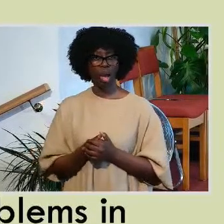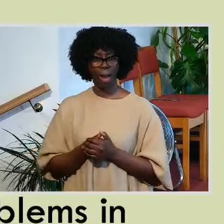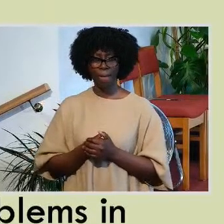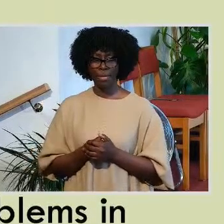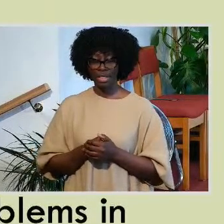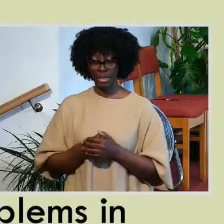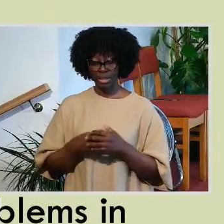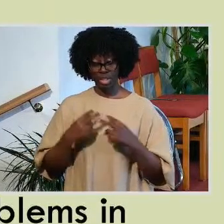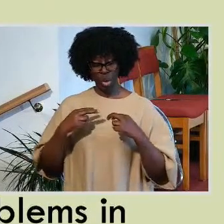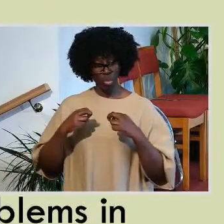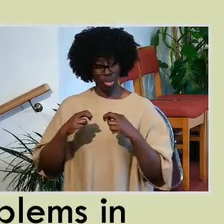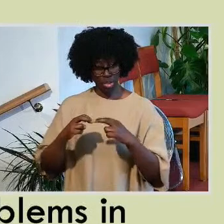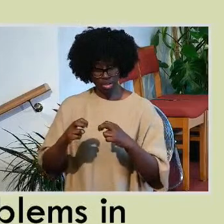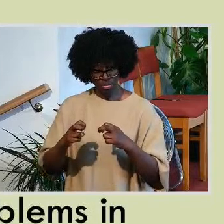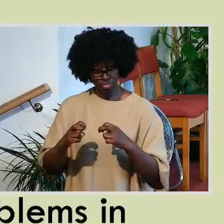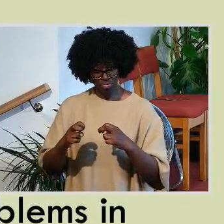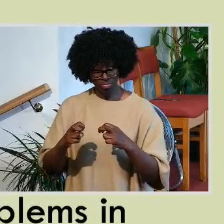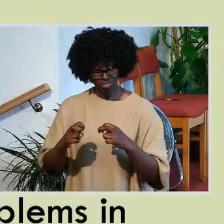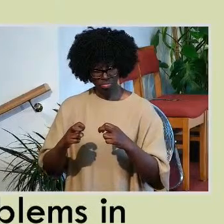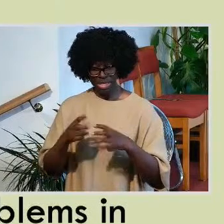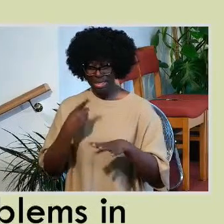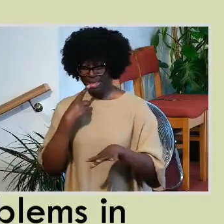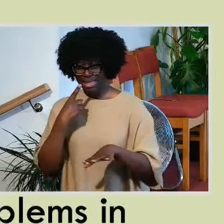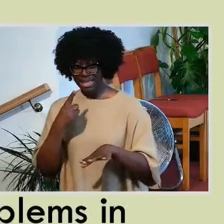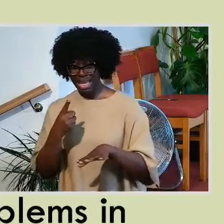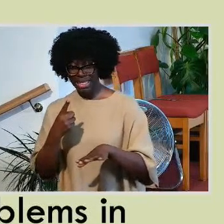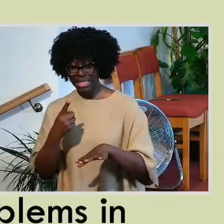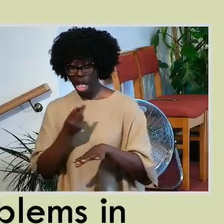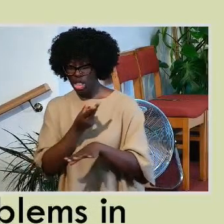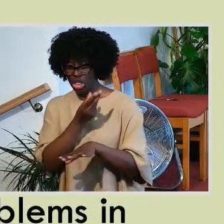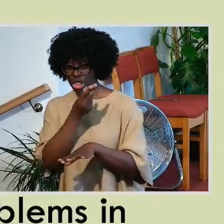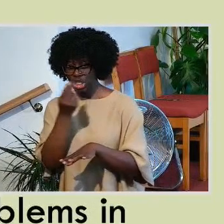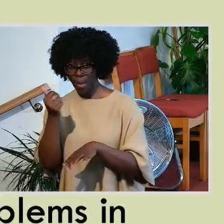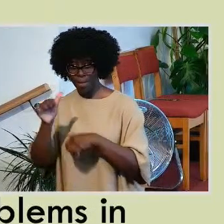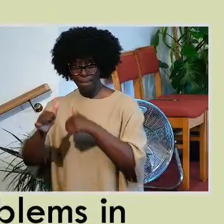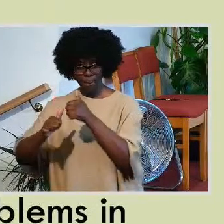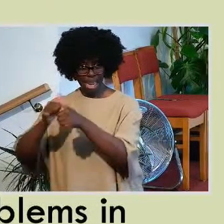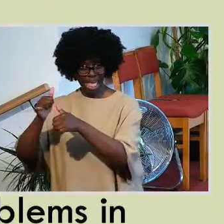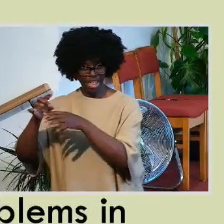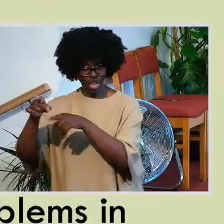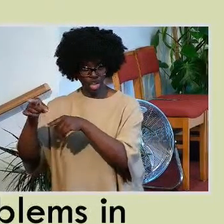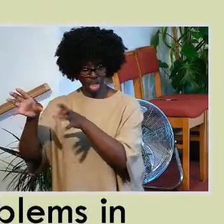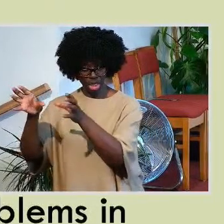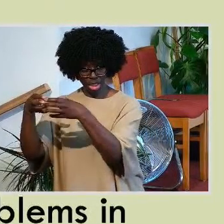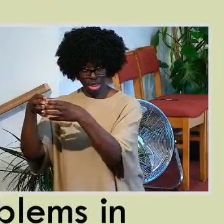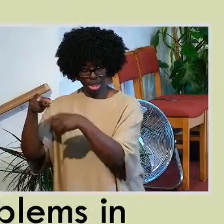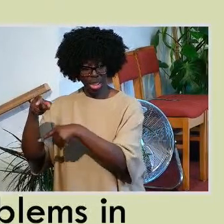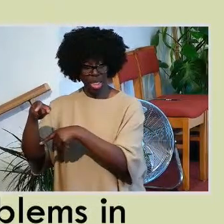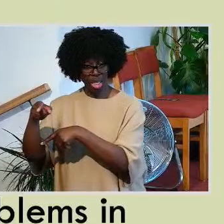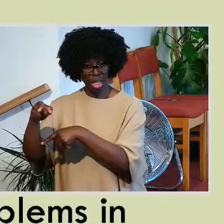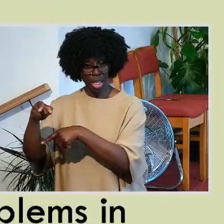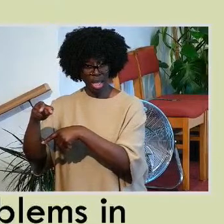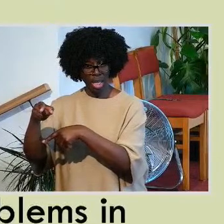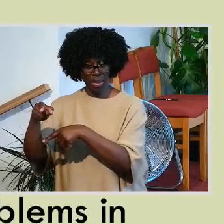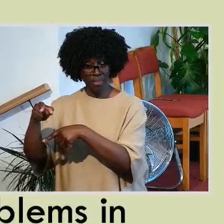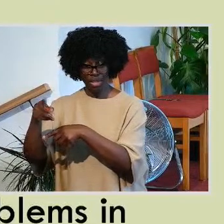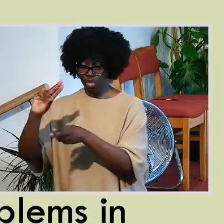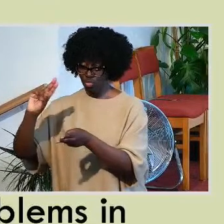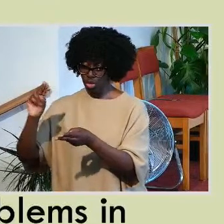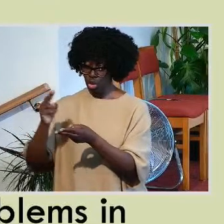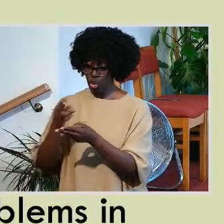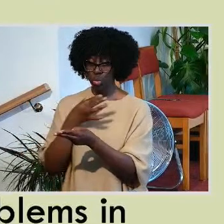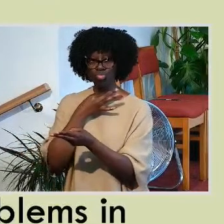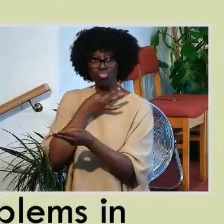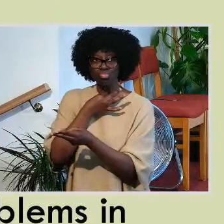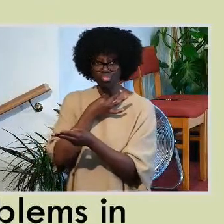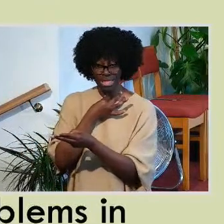in certain populations, there's a reduced risk of mood problems and mental health problems when people are within a church community